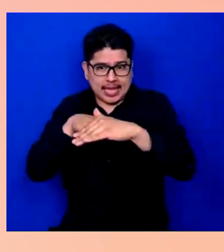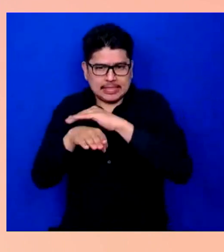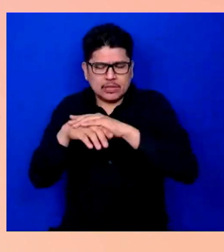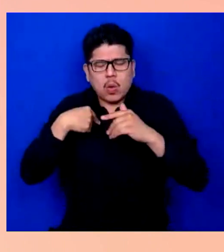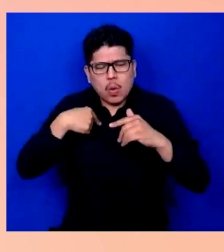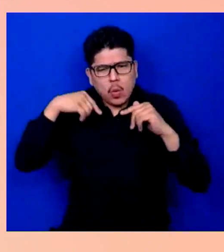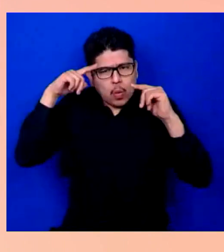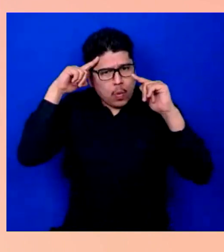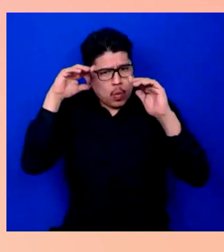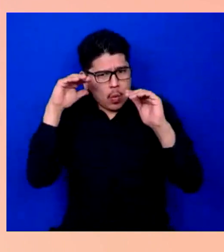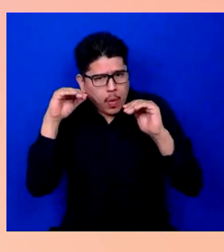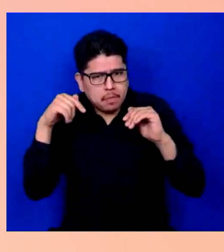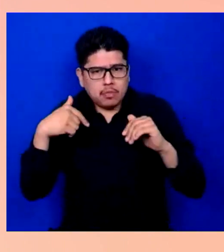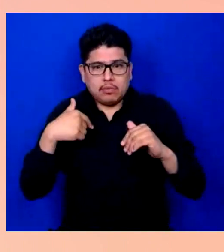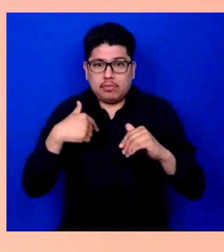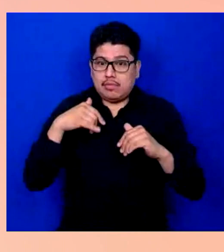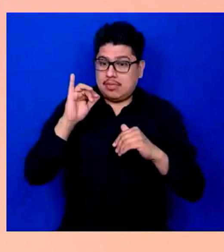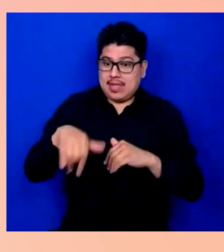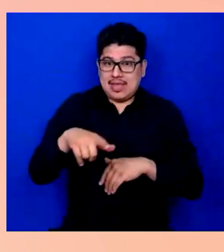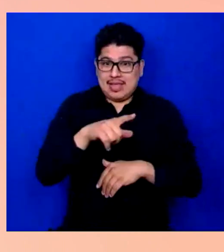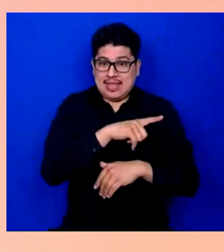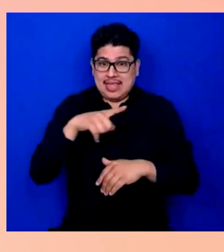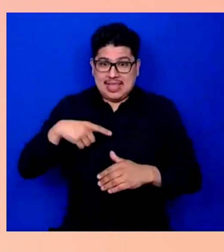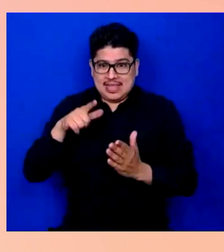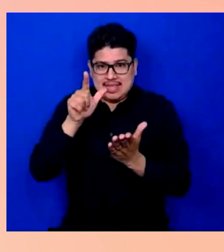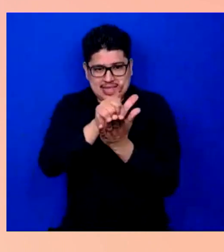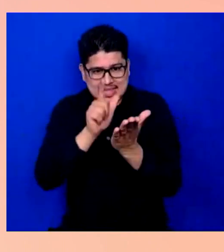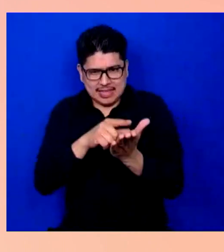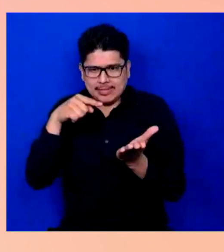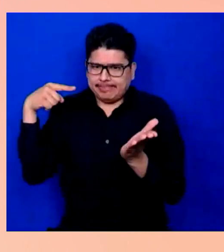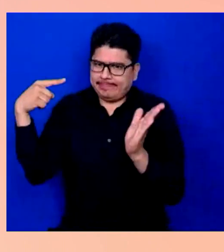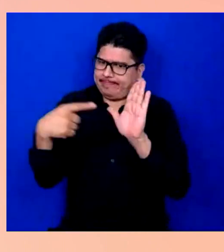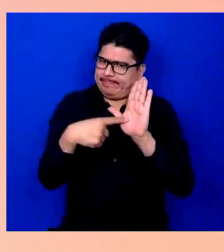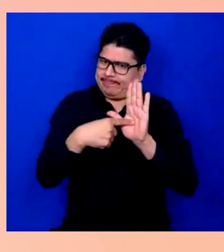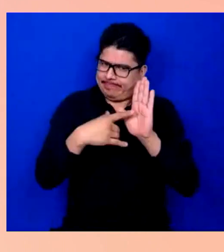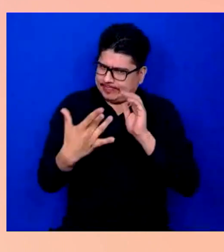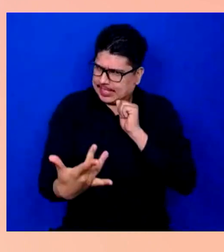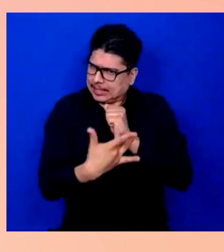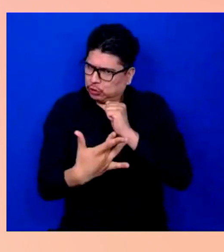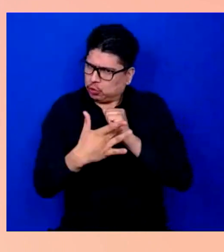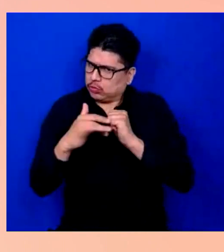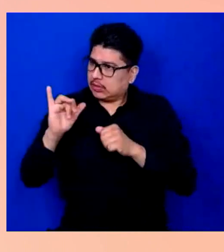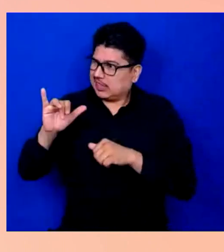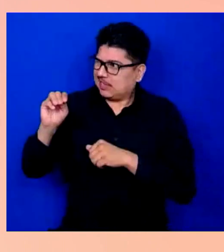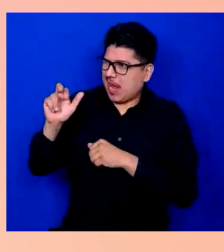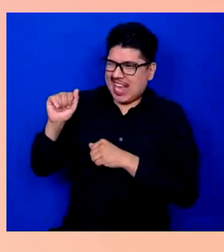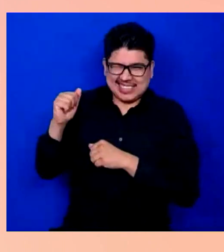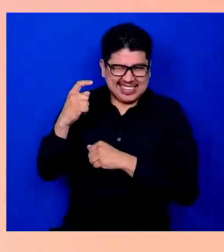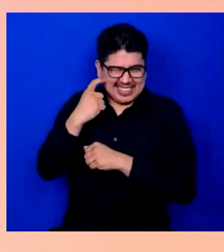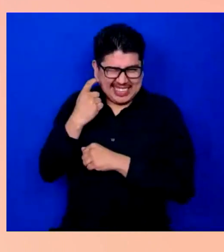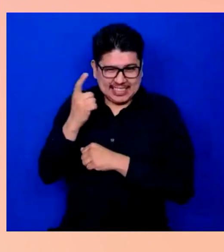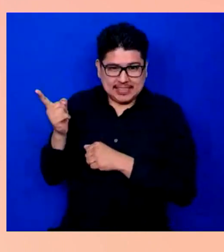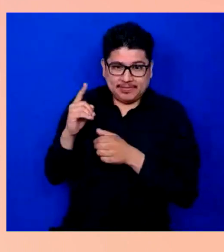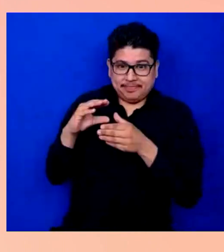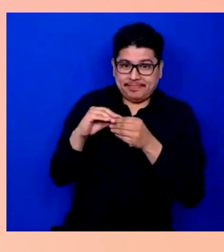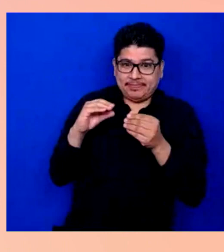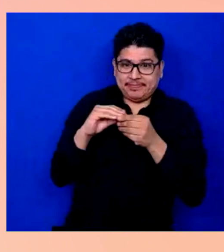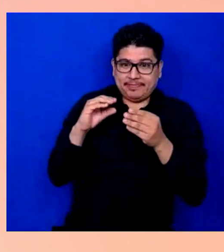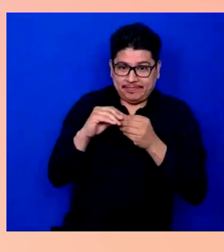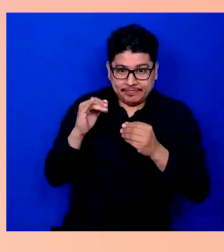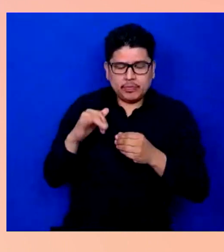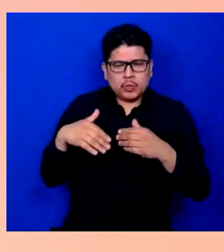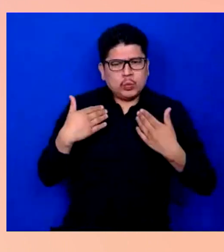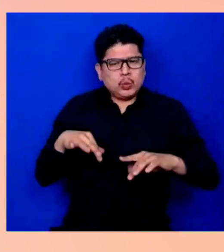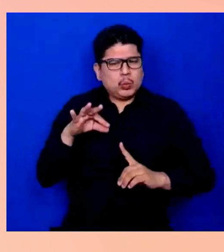this legislation, we will tackle the technologies that, as Maria mentioned, is ubiquitous in many